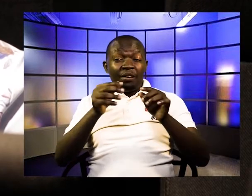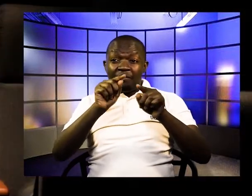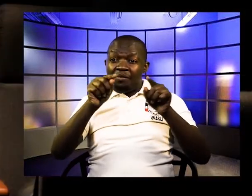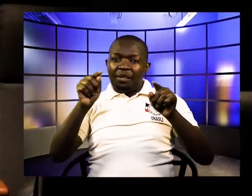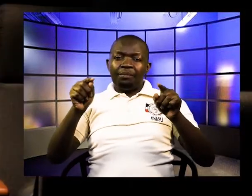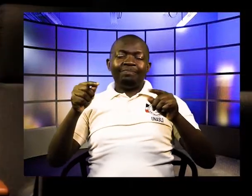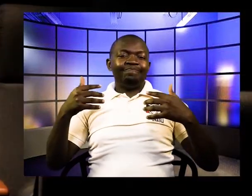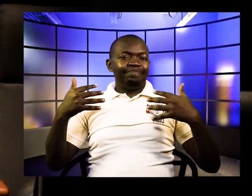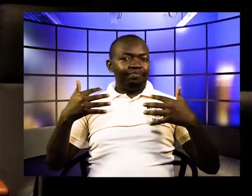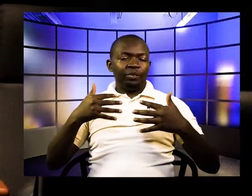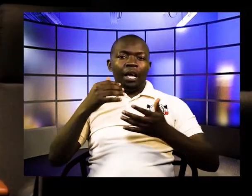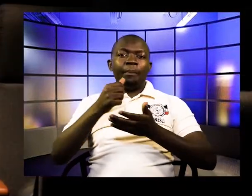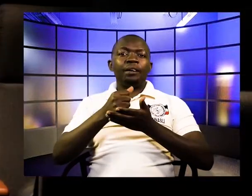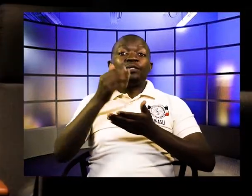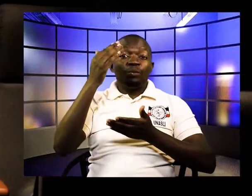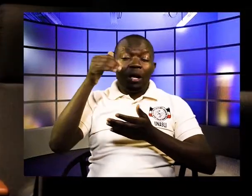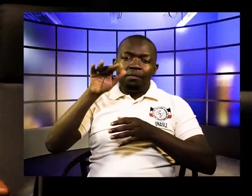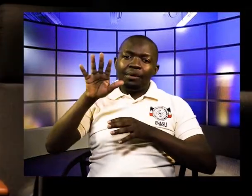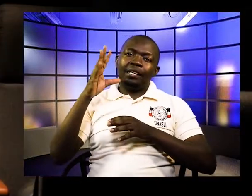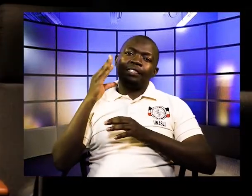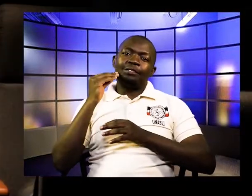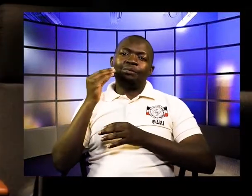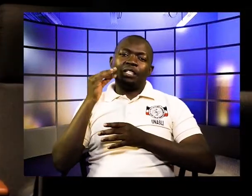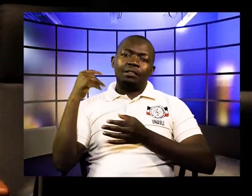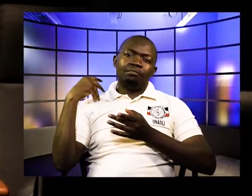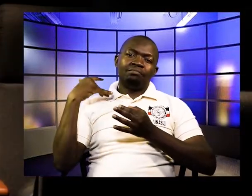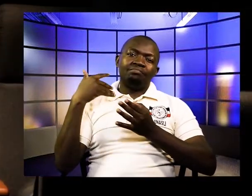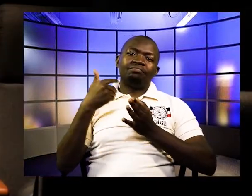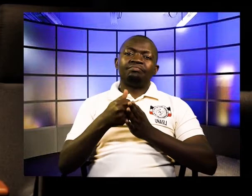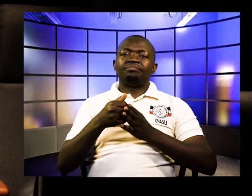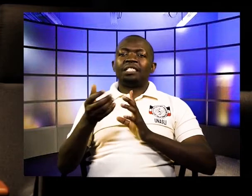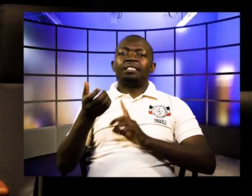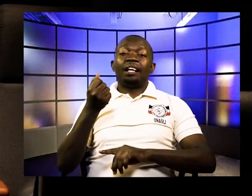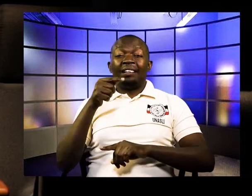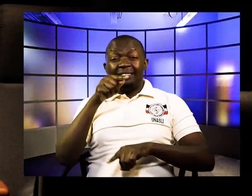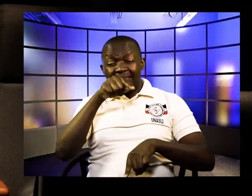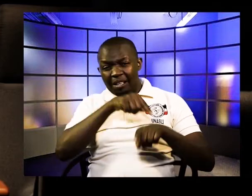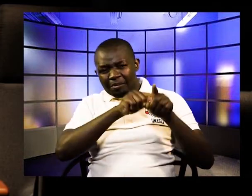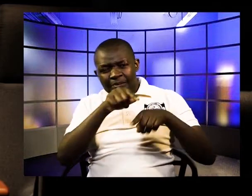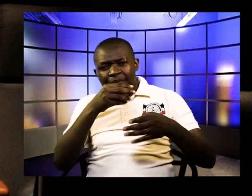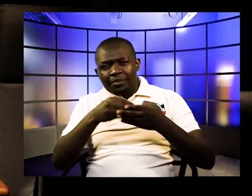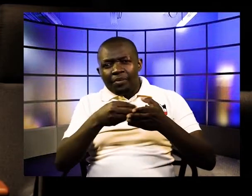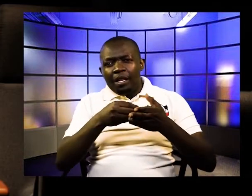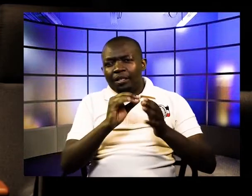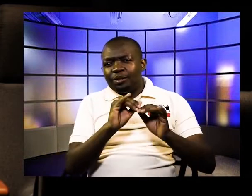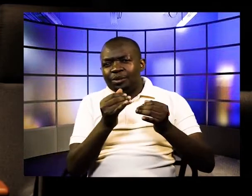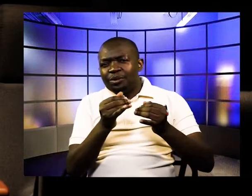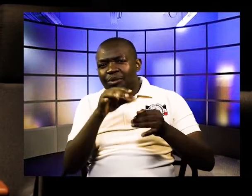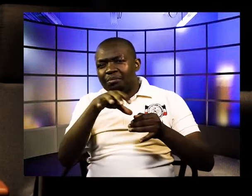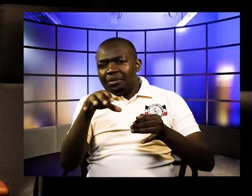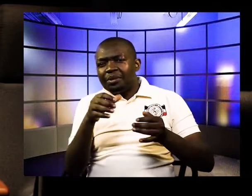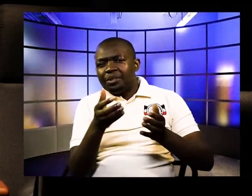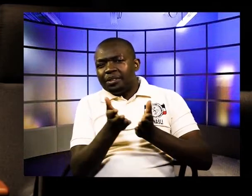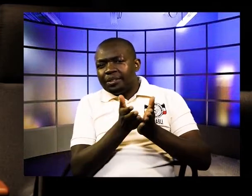banks because of the experiences they have been getting, you know, when we, the way financial institutions have been treating them.